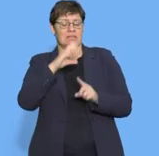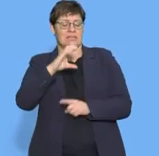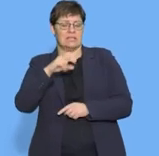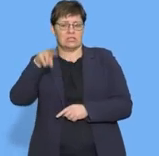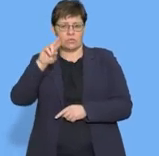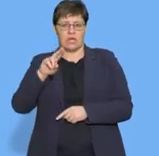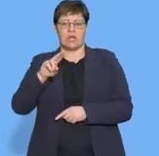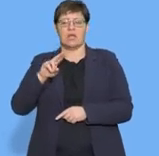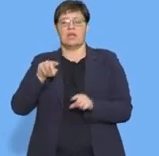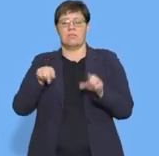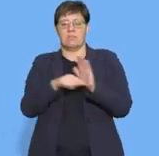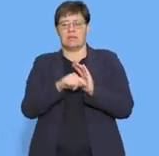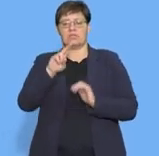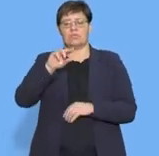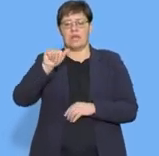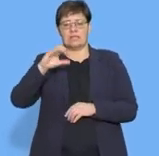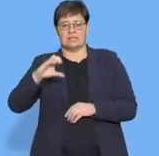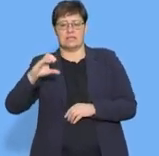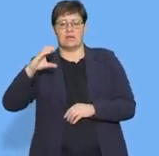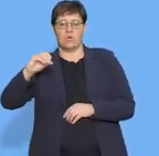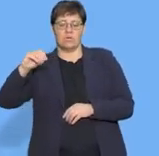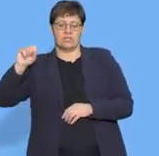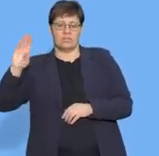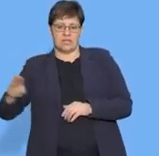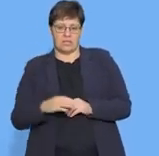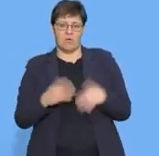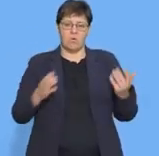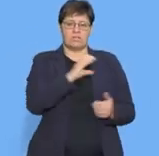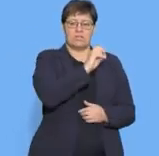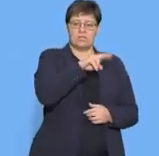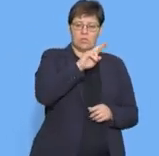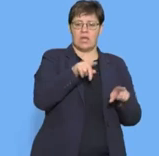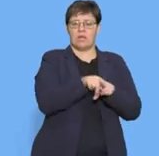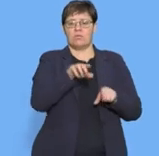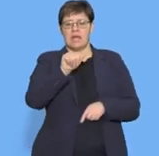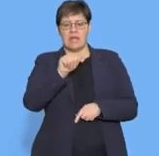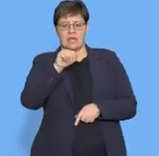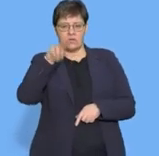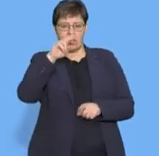squared equals a squared plus b squared minus 2ab cos of C.